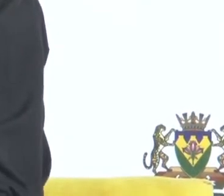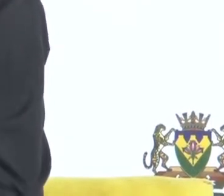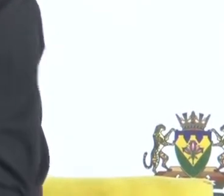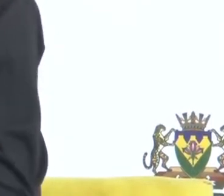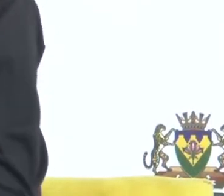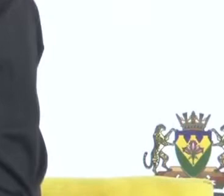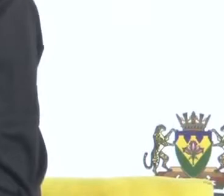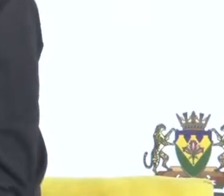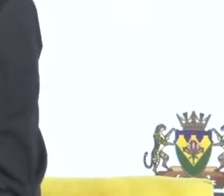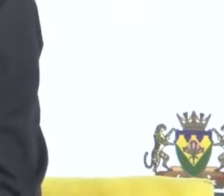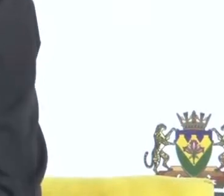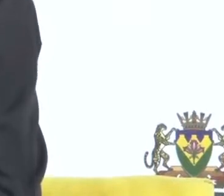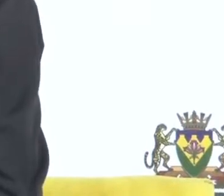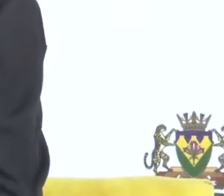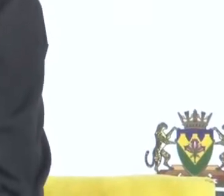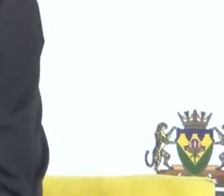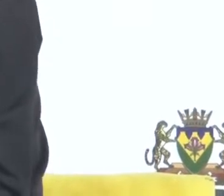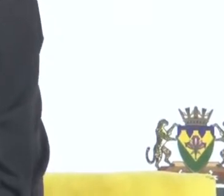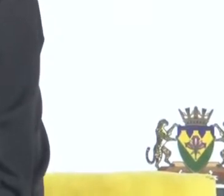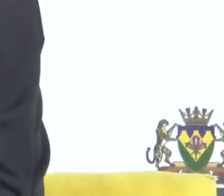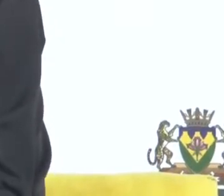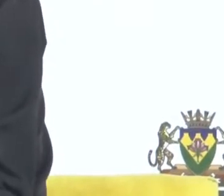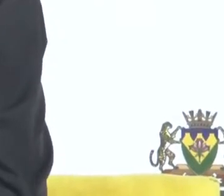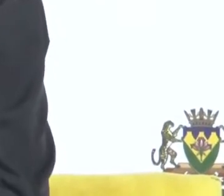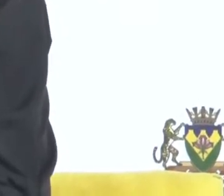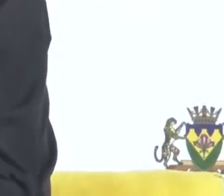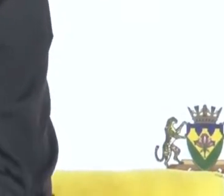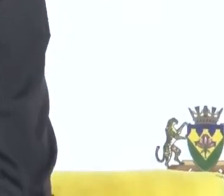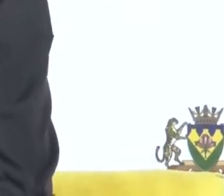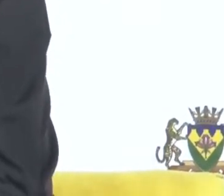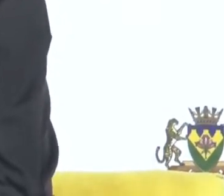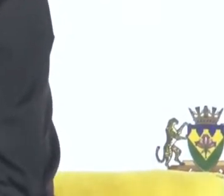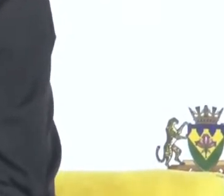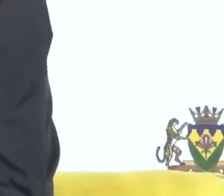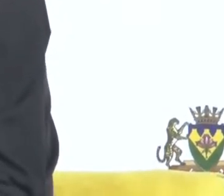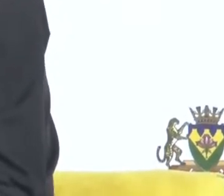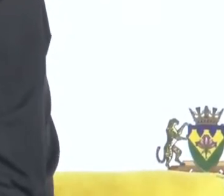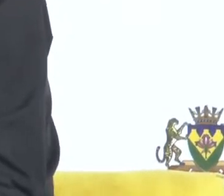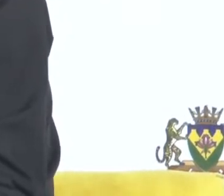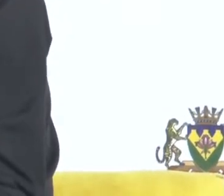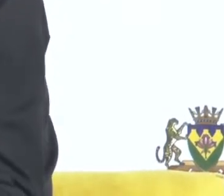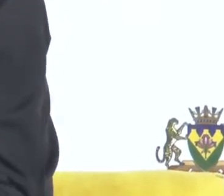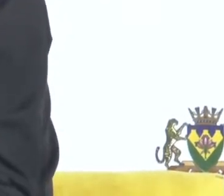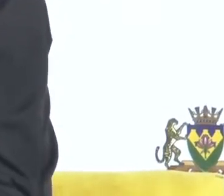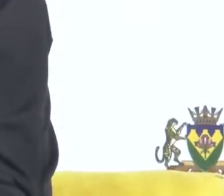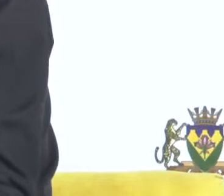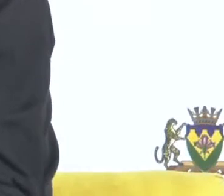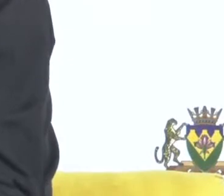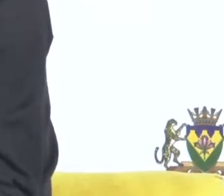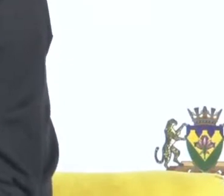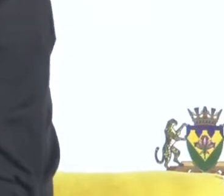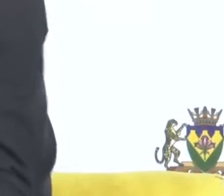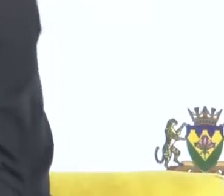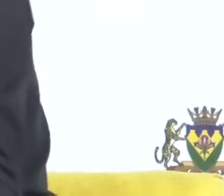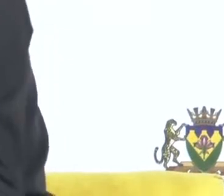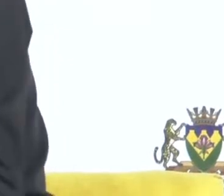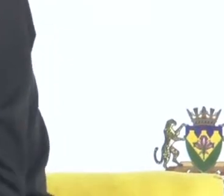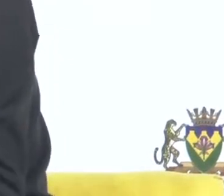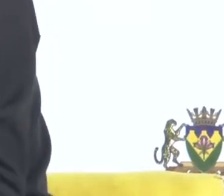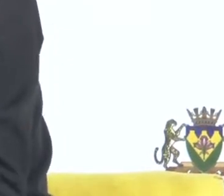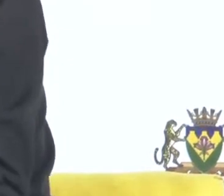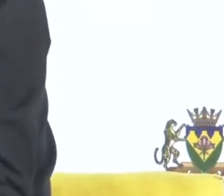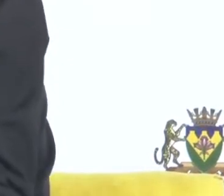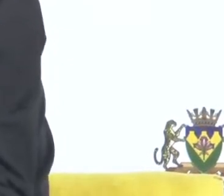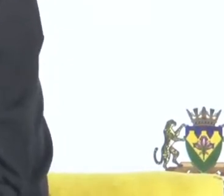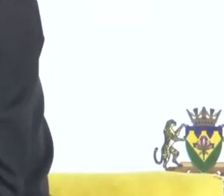you know, with what the MEC gave us today, you guys have a muscle maybe to make an impact in terms of, as businesses,